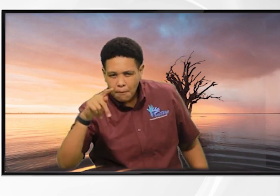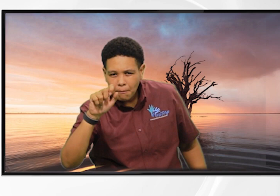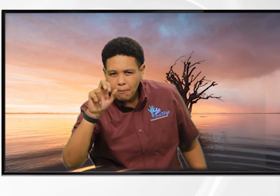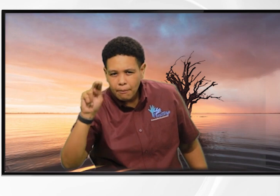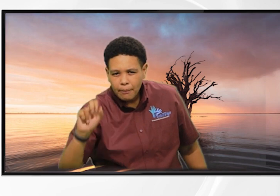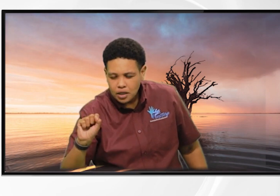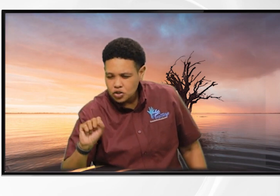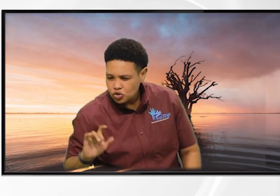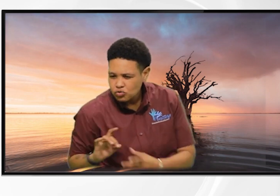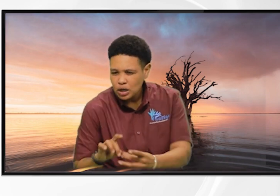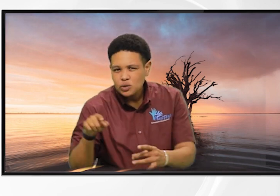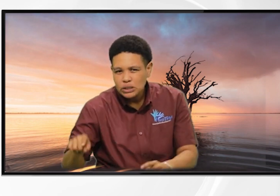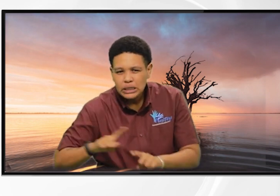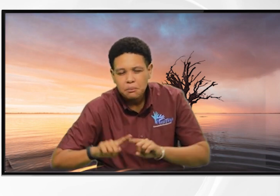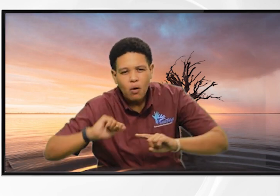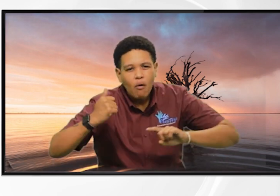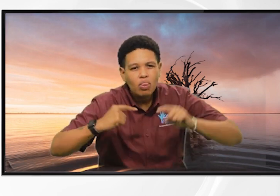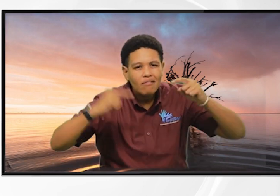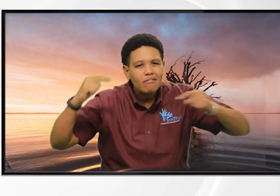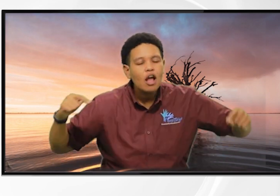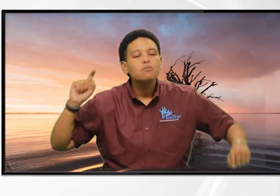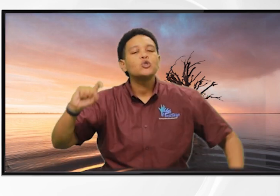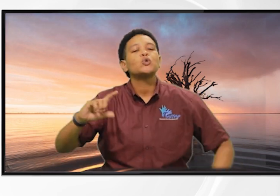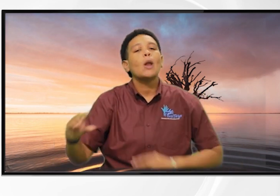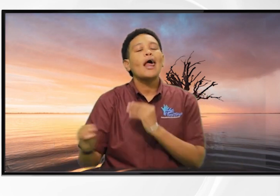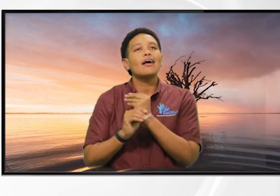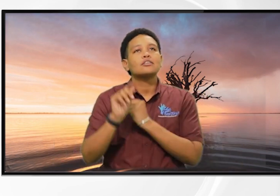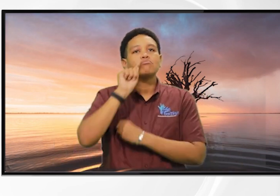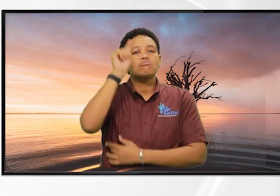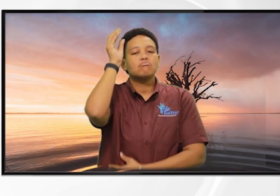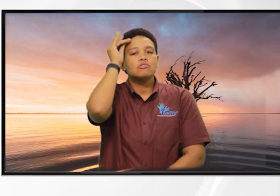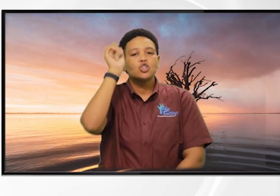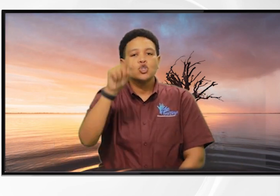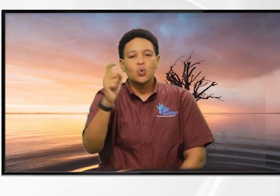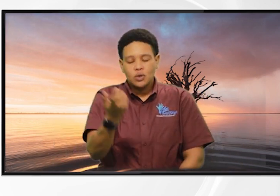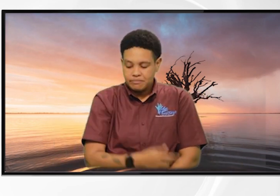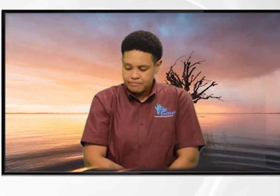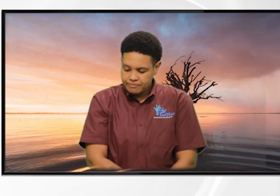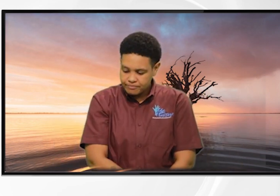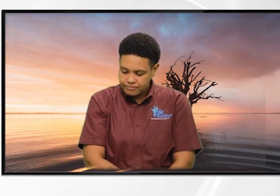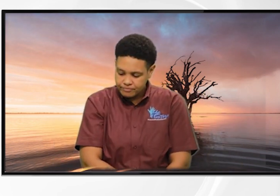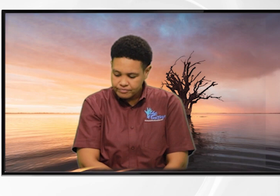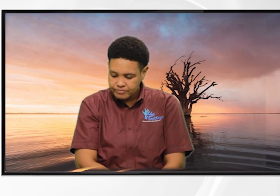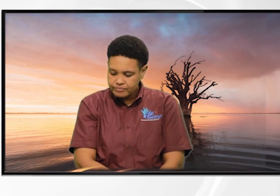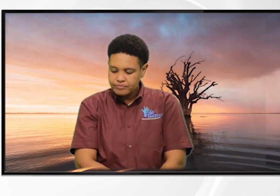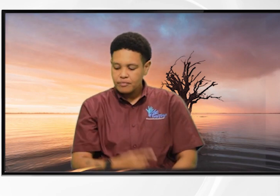patterns related to these and other variables that should also be considered.